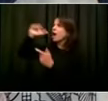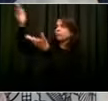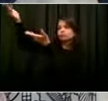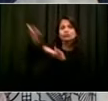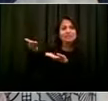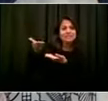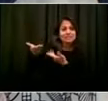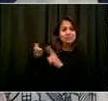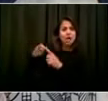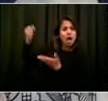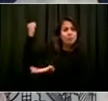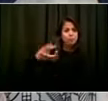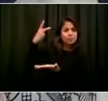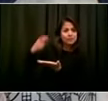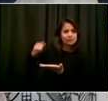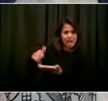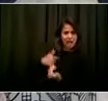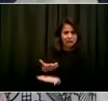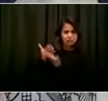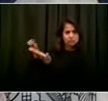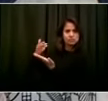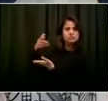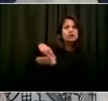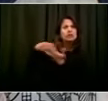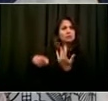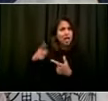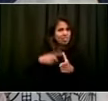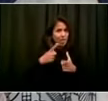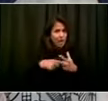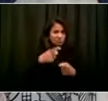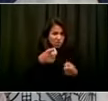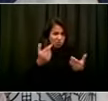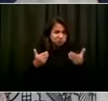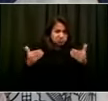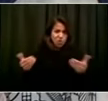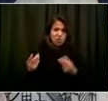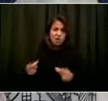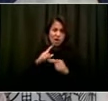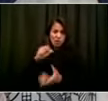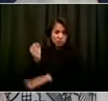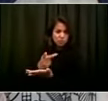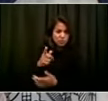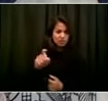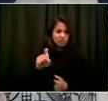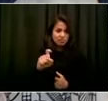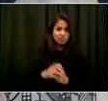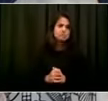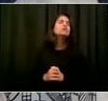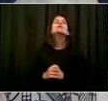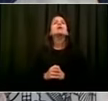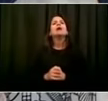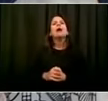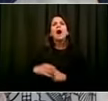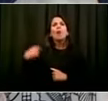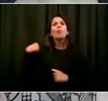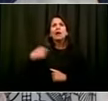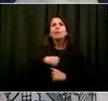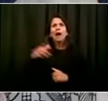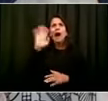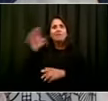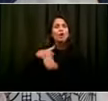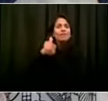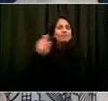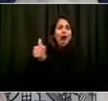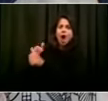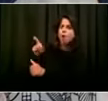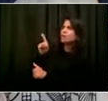place, will you be able to act on this? We obviously will follow state law, Aaron, and if the state does not authorize restrictions, we're not